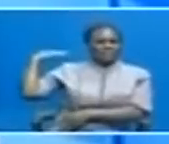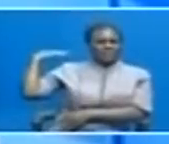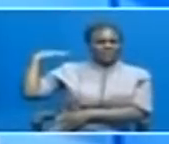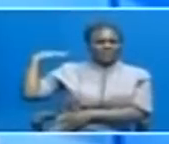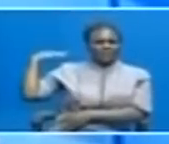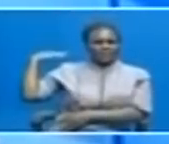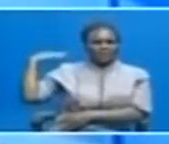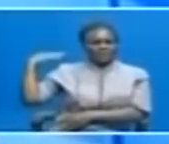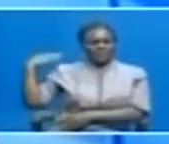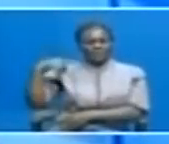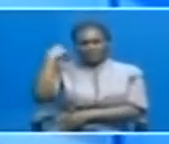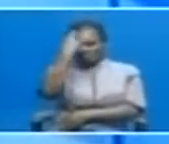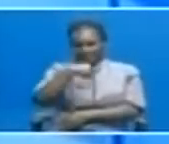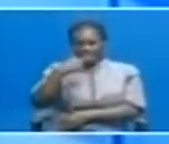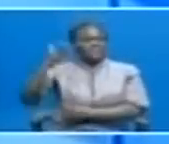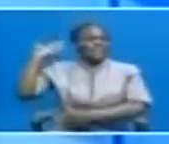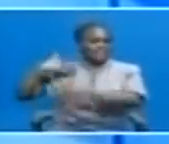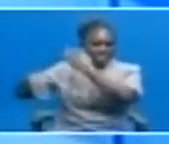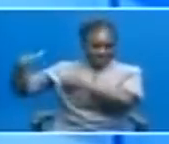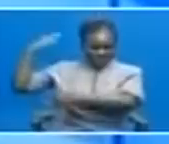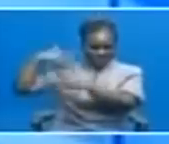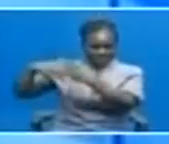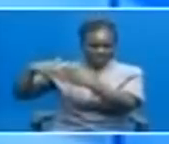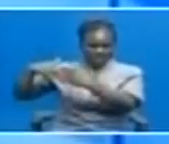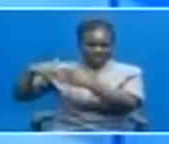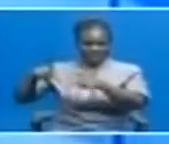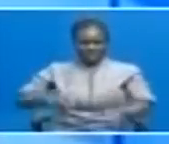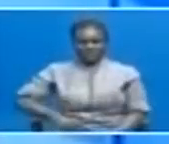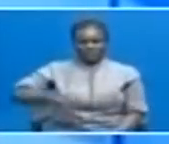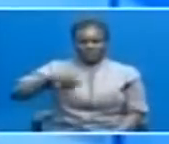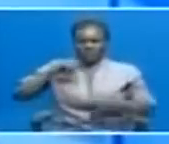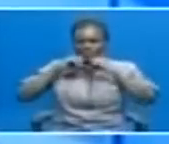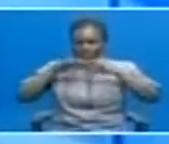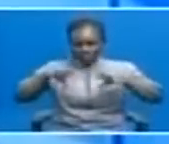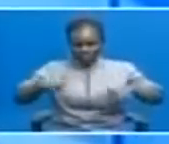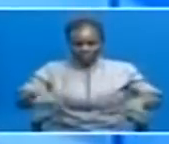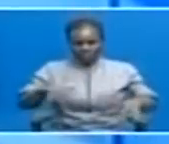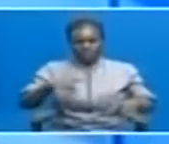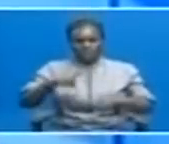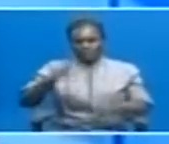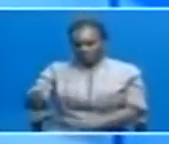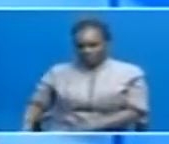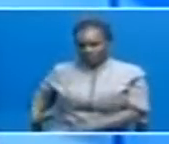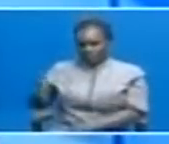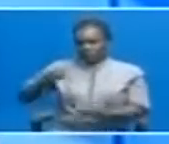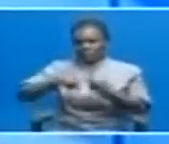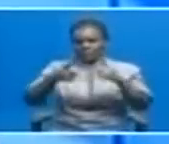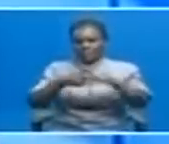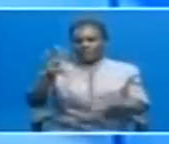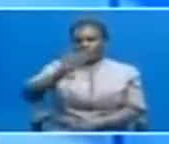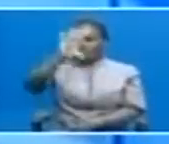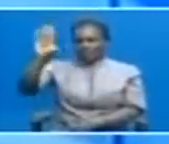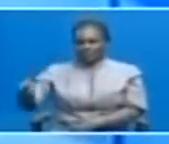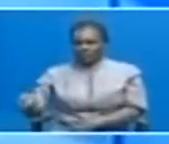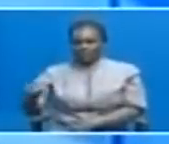Now, it has won its space in Kenya's history and art, having survived demolition to pave way for the standard gauge railway. The African